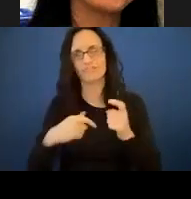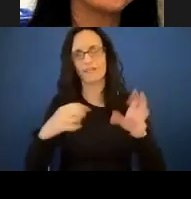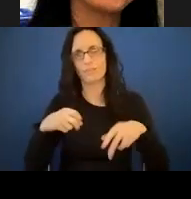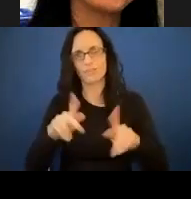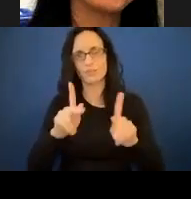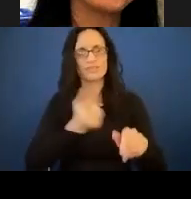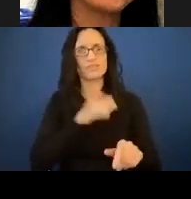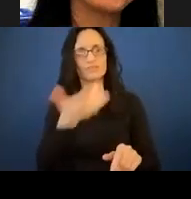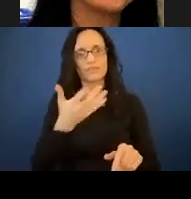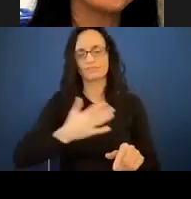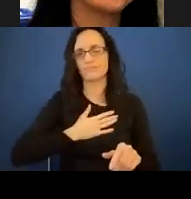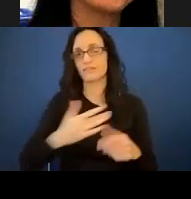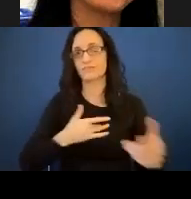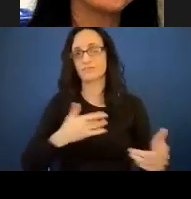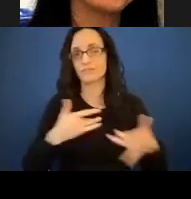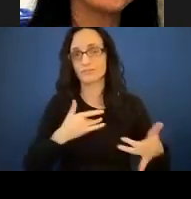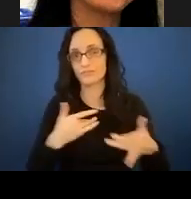my concerns.